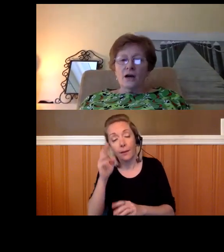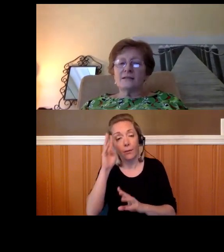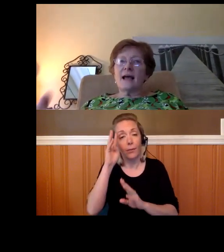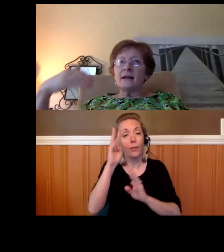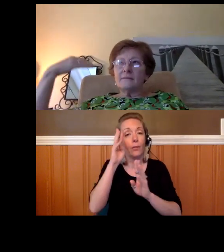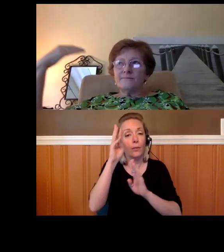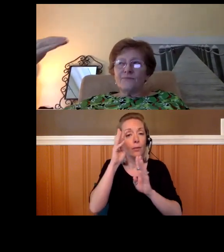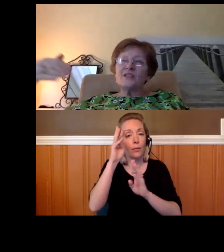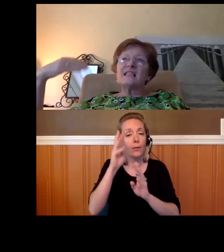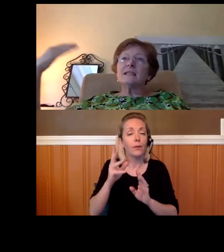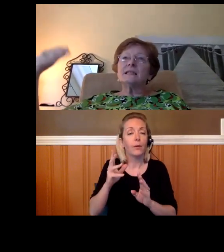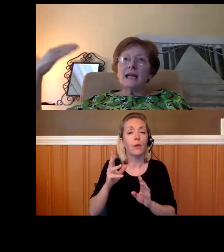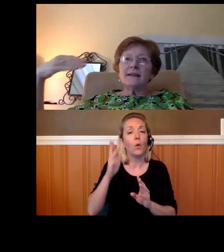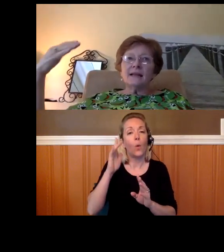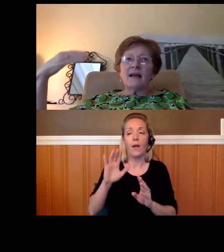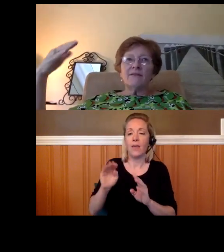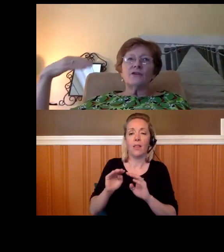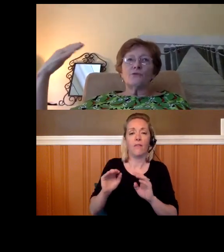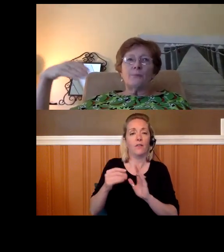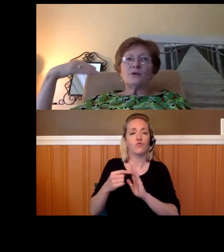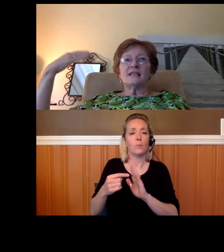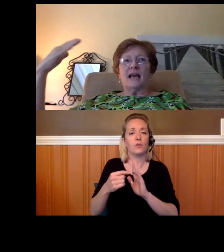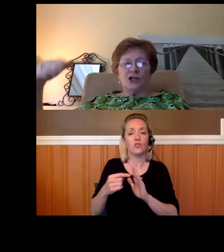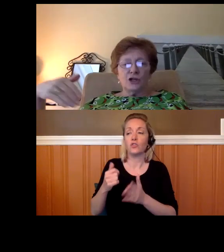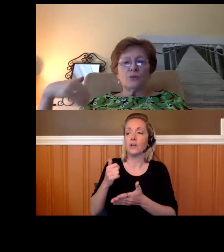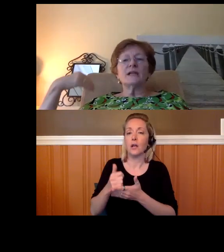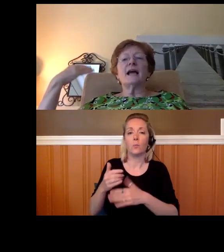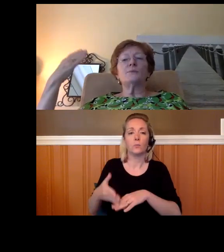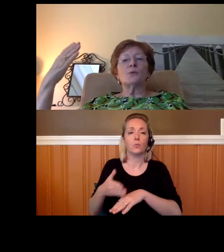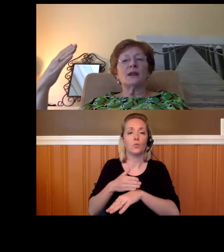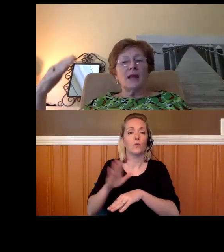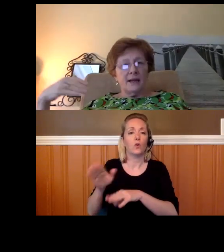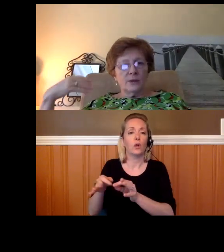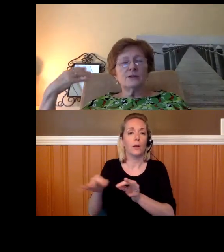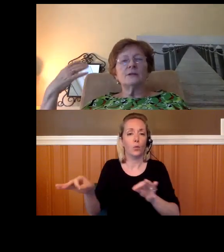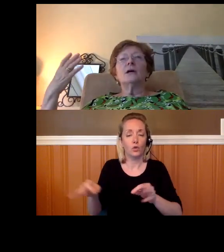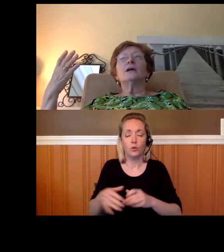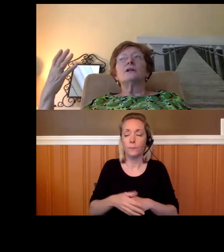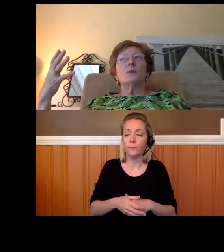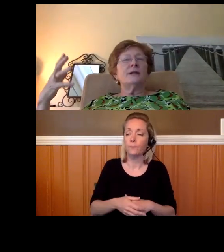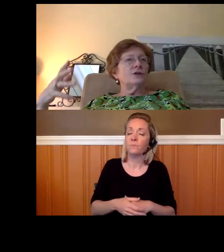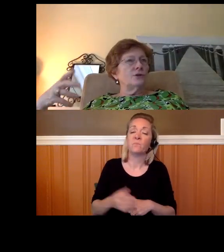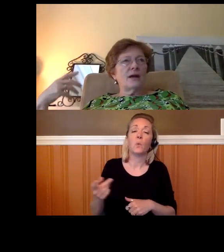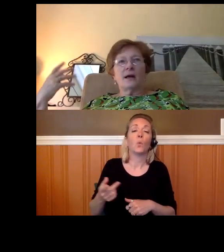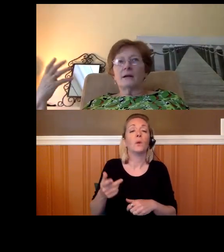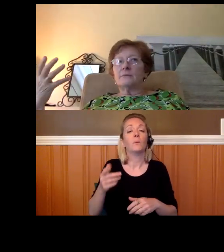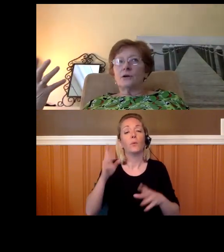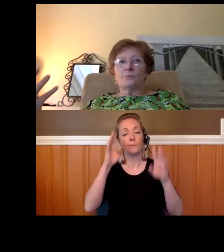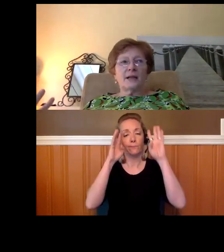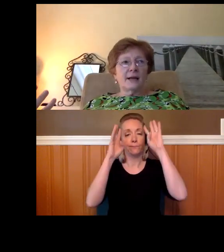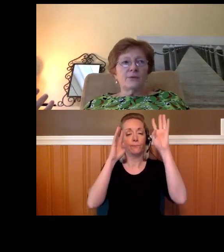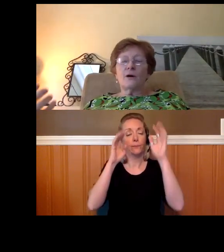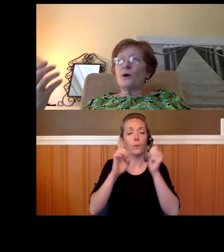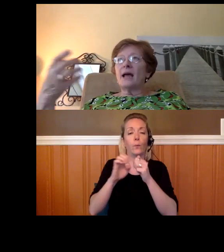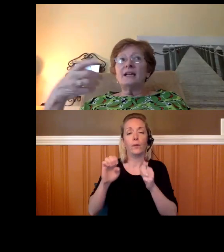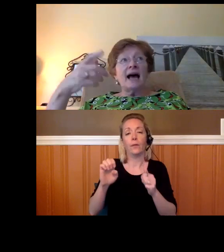facilitating that level of representation really helps with language. So we do that, playing with Elmo, and I'll show up